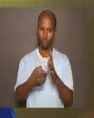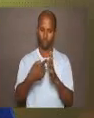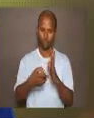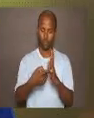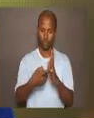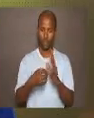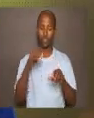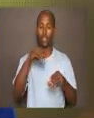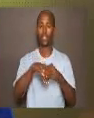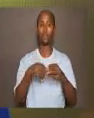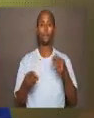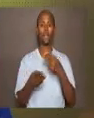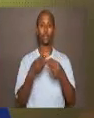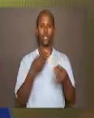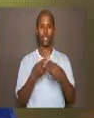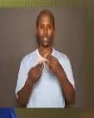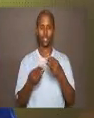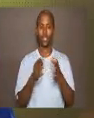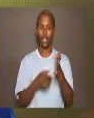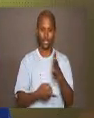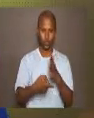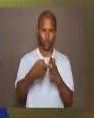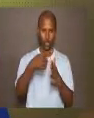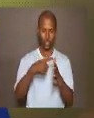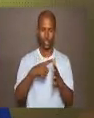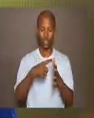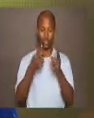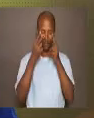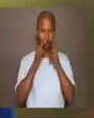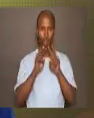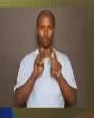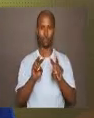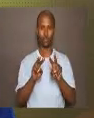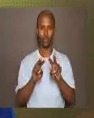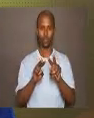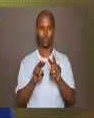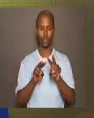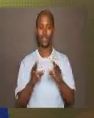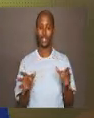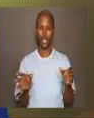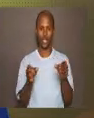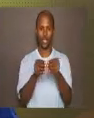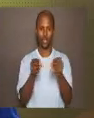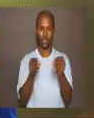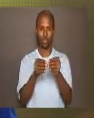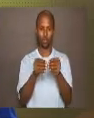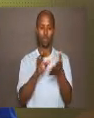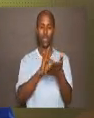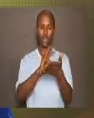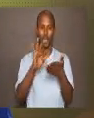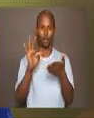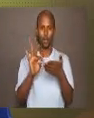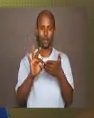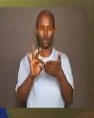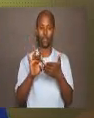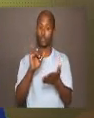In mathematics, a sequence is viewed as a set of numbers